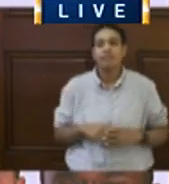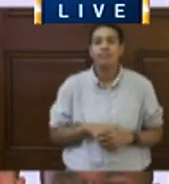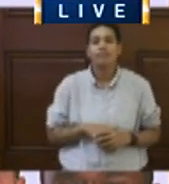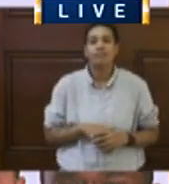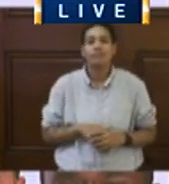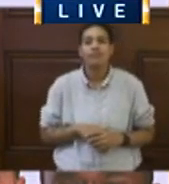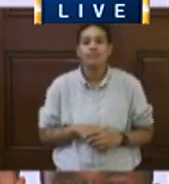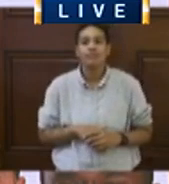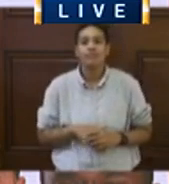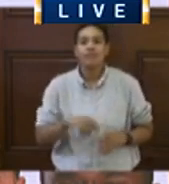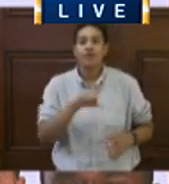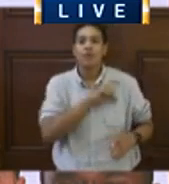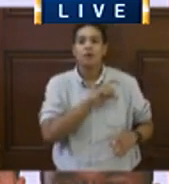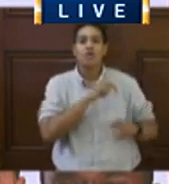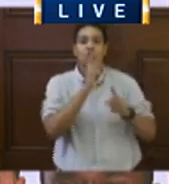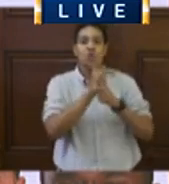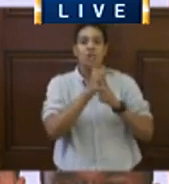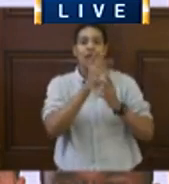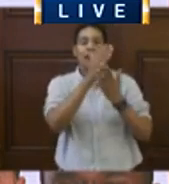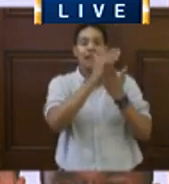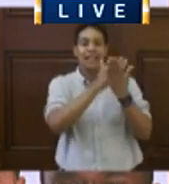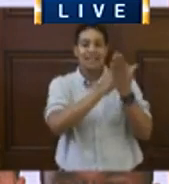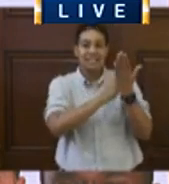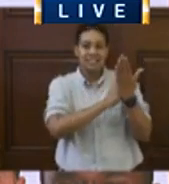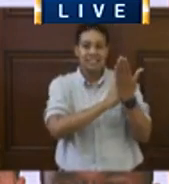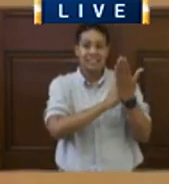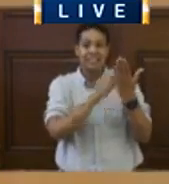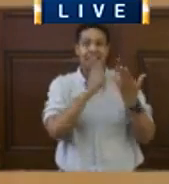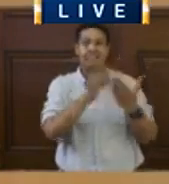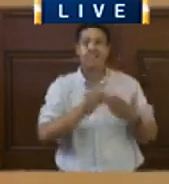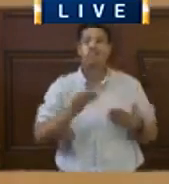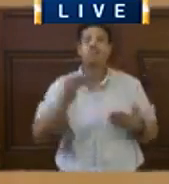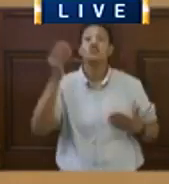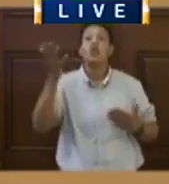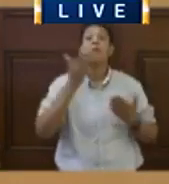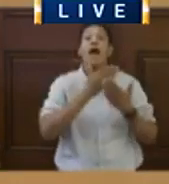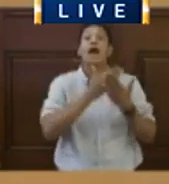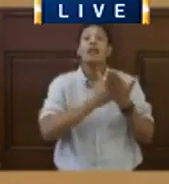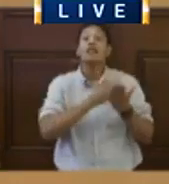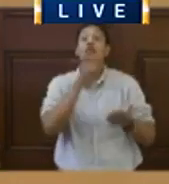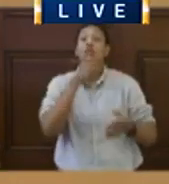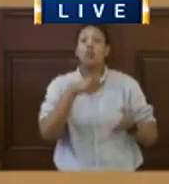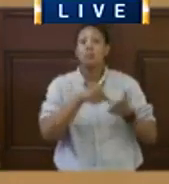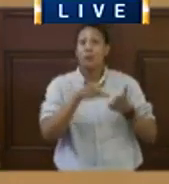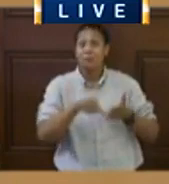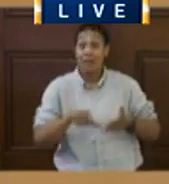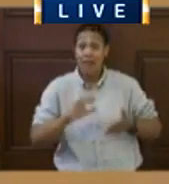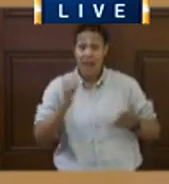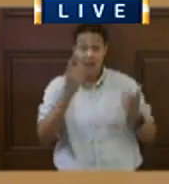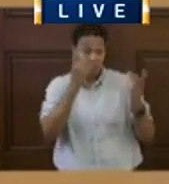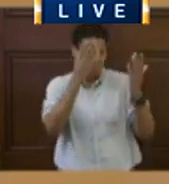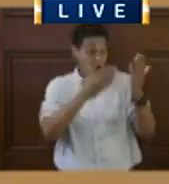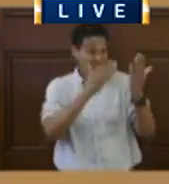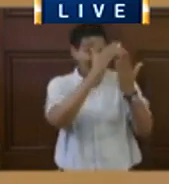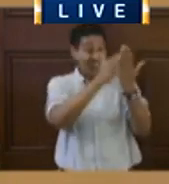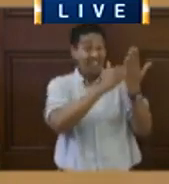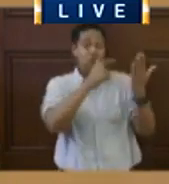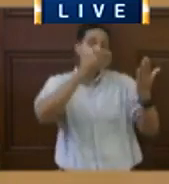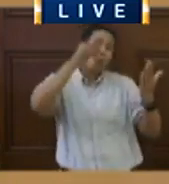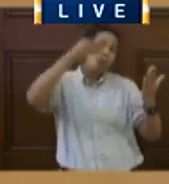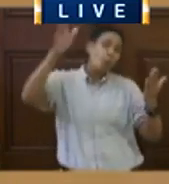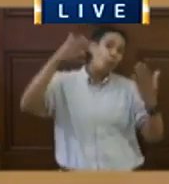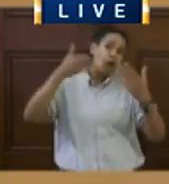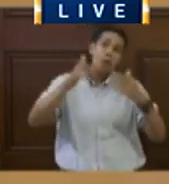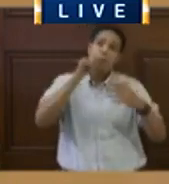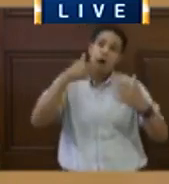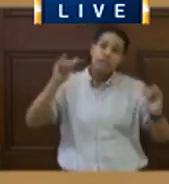keep a list, and they could supply a list to the authorities who are making payment, and anybody on the list that the police supply would not be eligible.